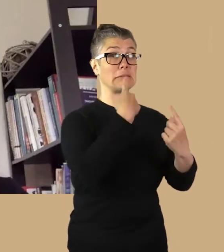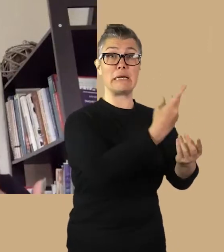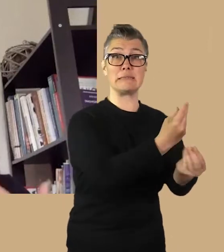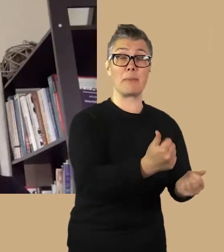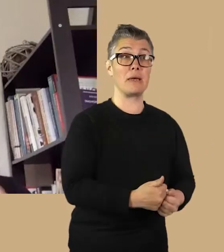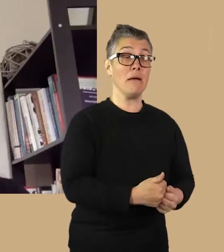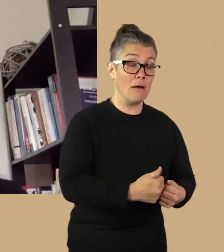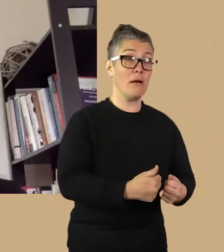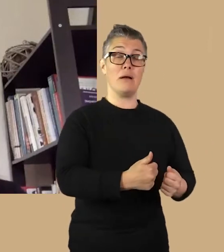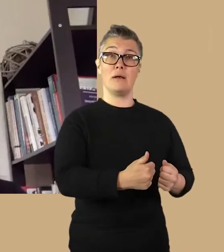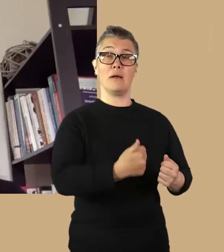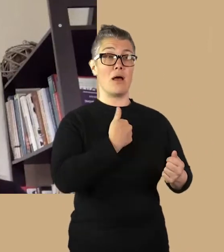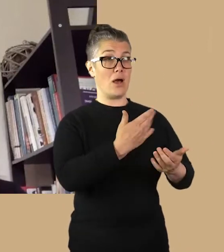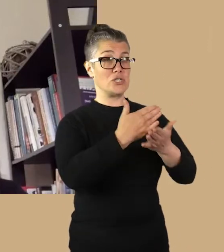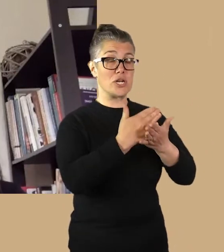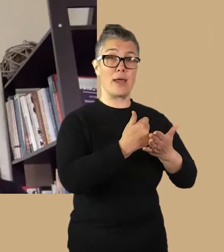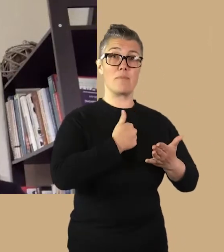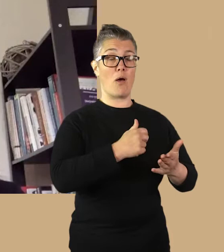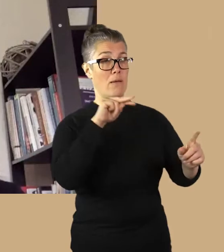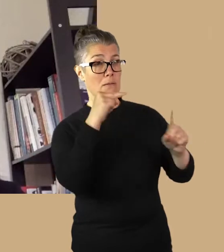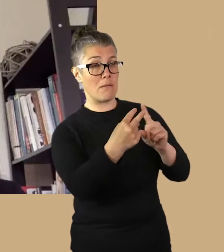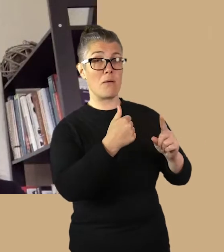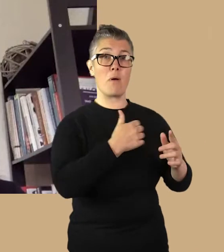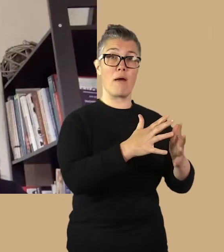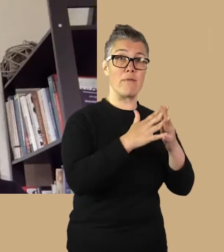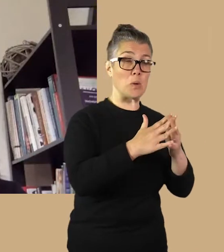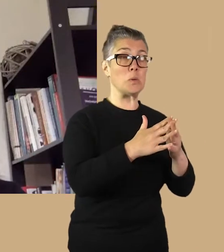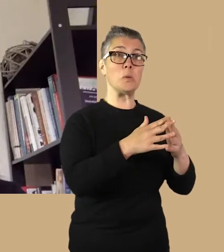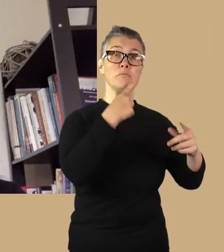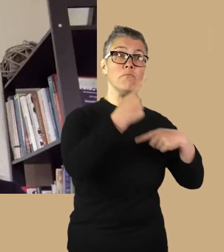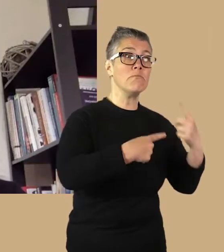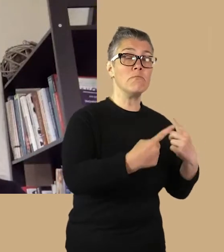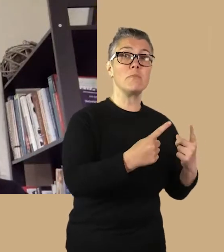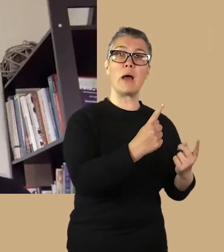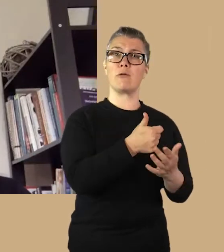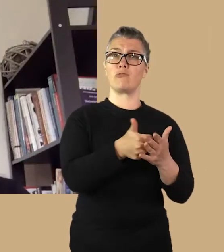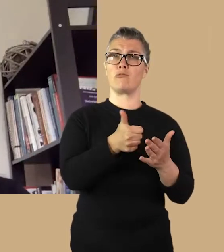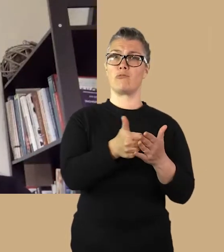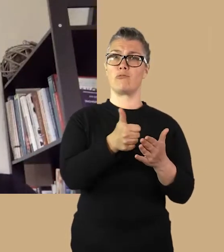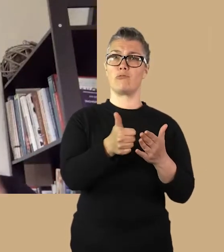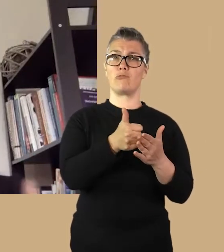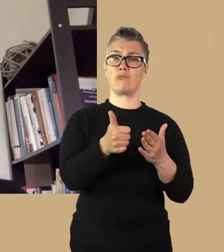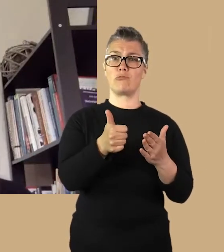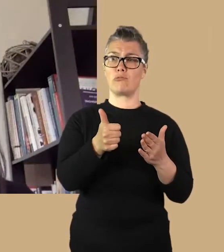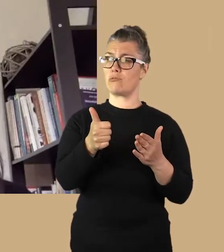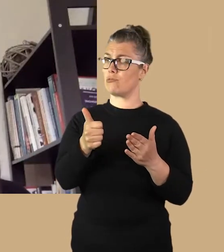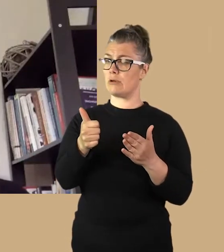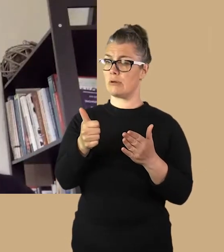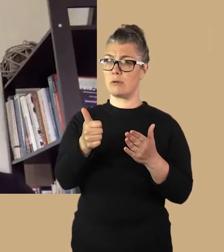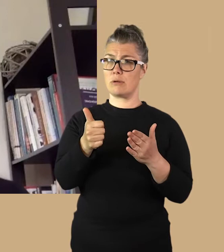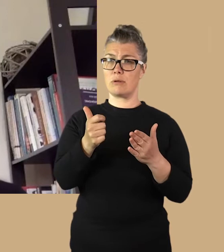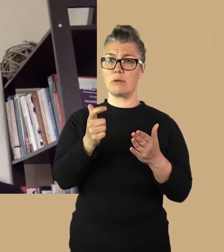in a country where we can actually share our views and values. But often the thing is, well, when this kid comes